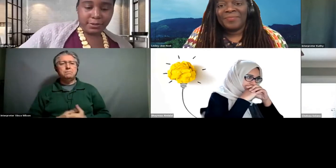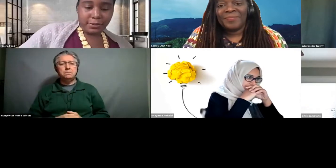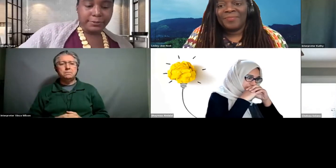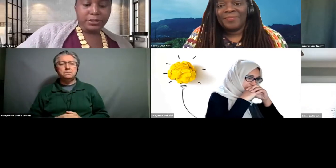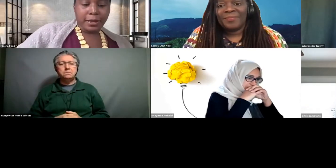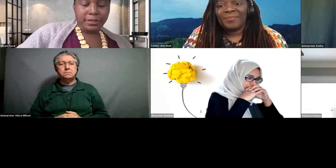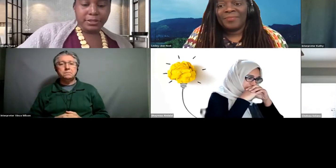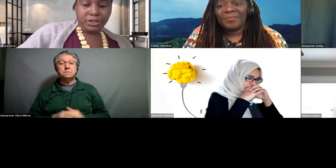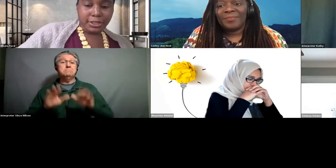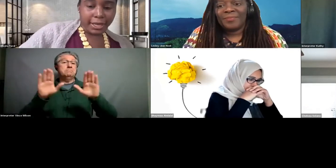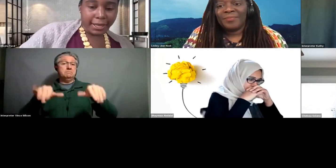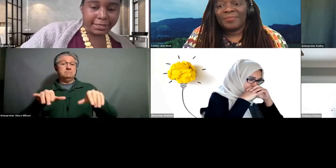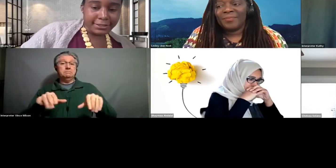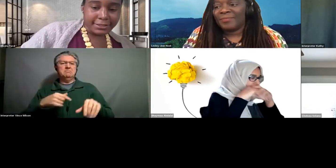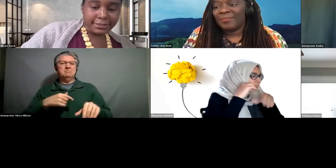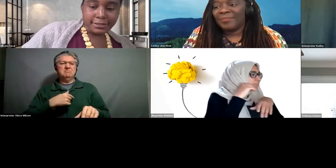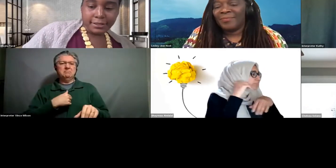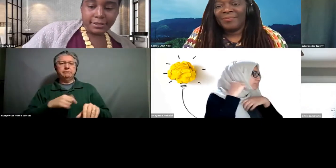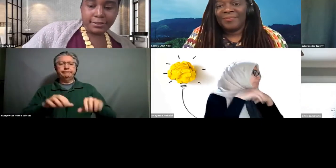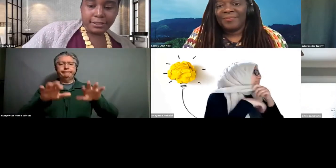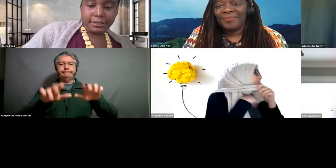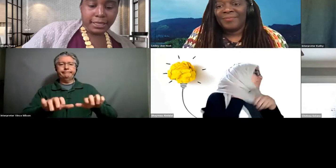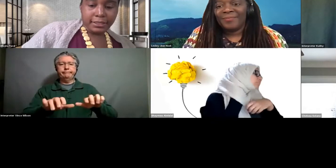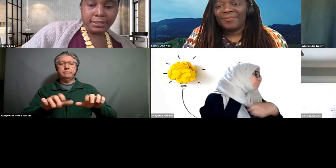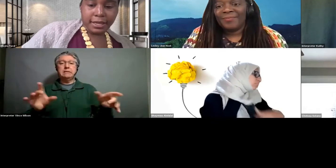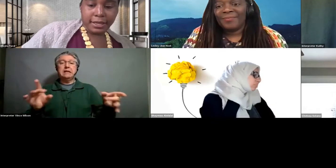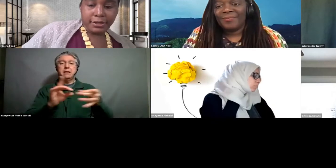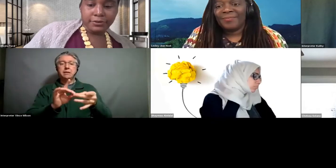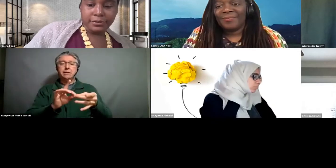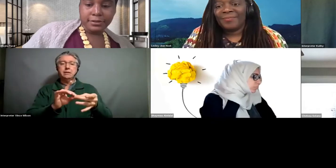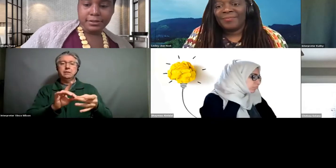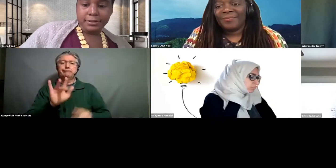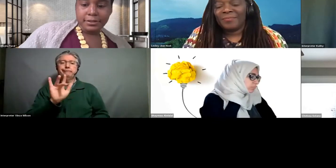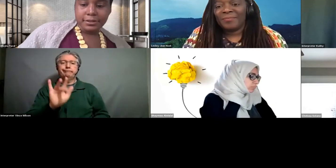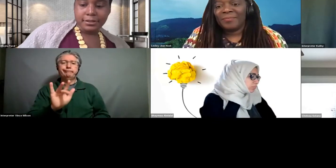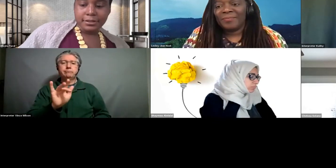Okay, so I'm going to drop in the chat the link now.